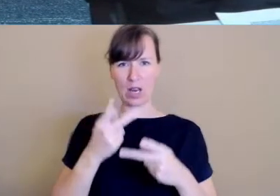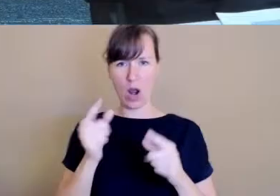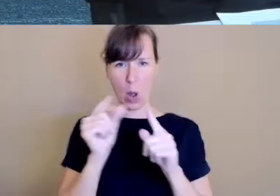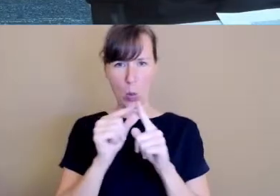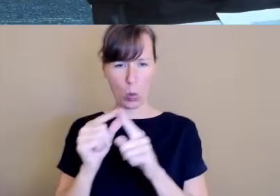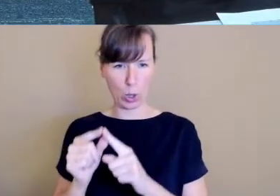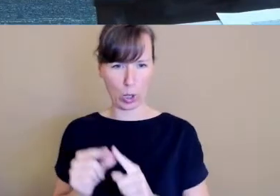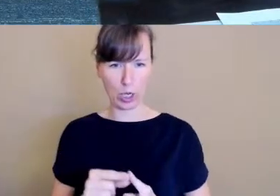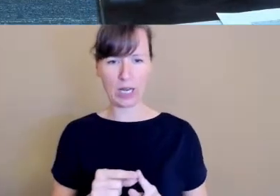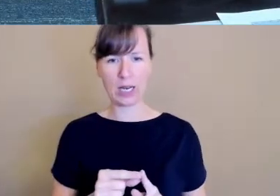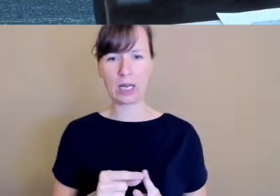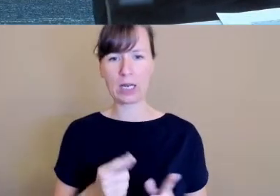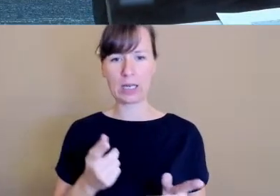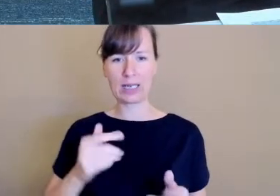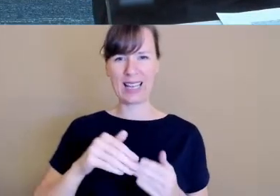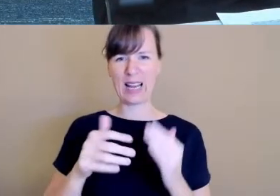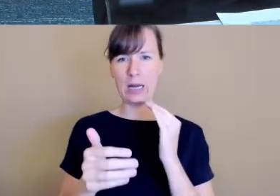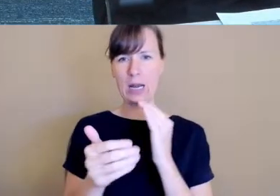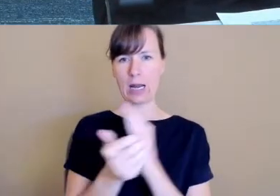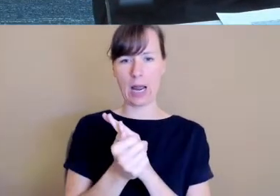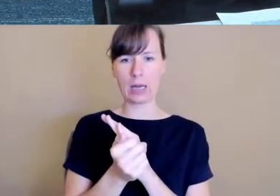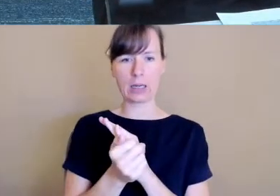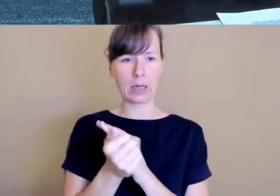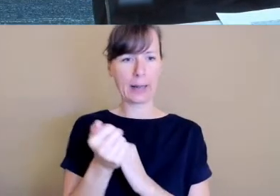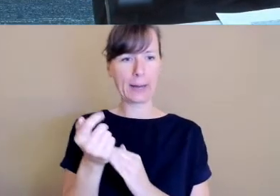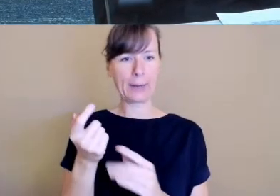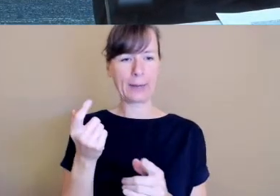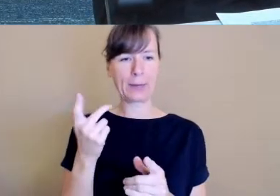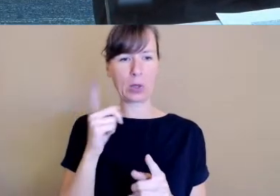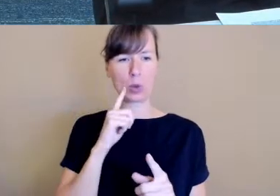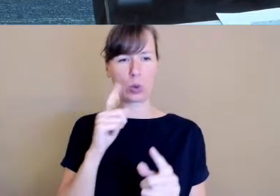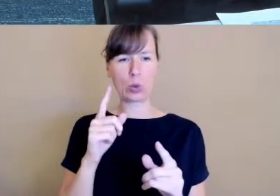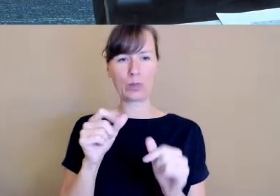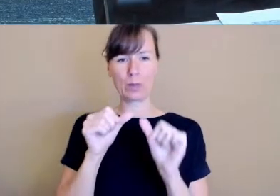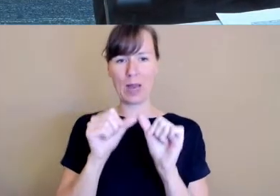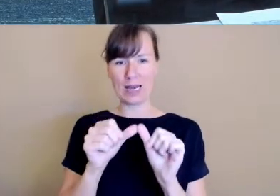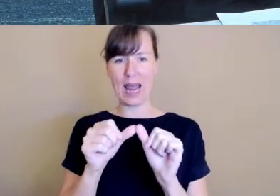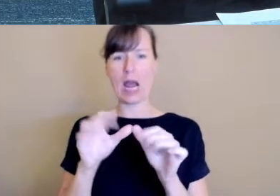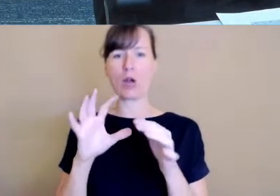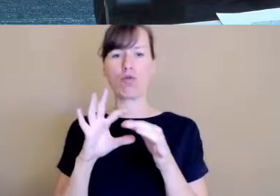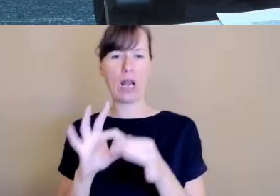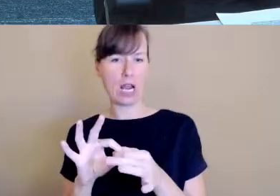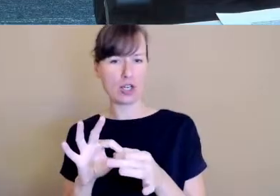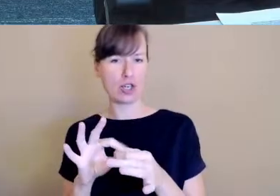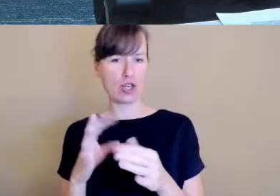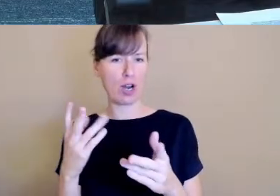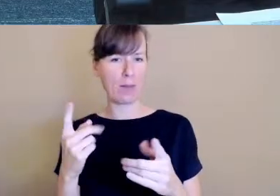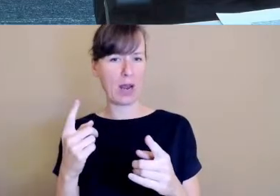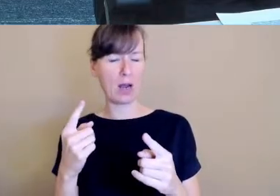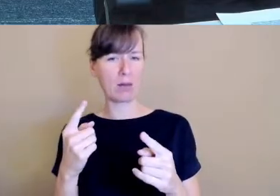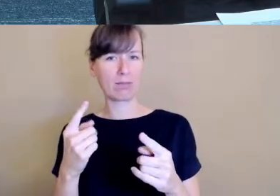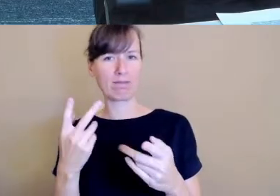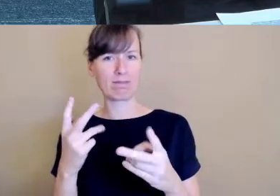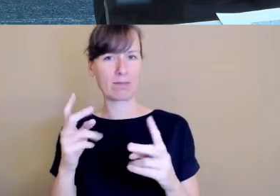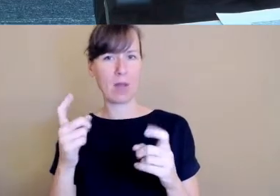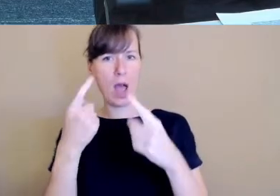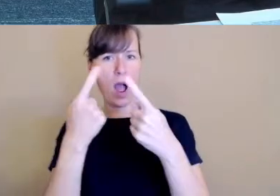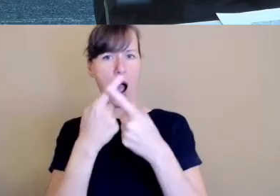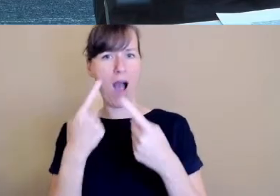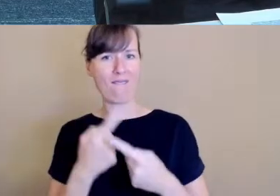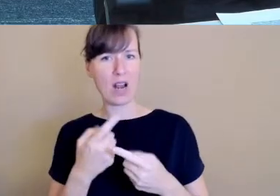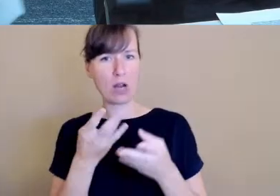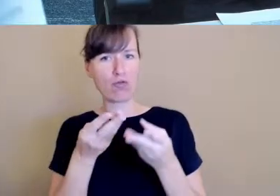of conflict resolution ladder, that things start with the liaison and then a meeting face to face, but